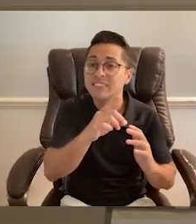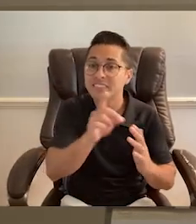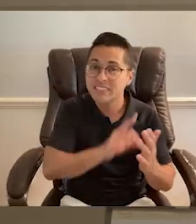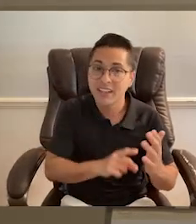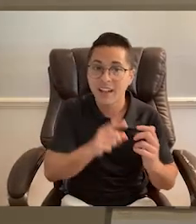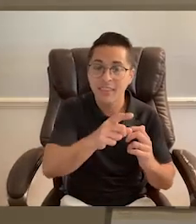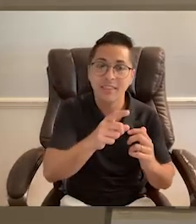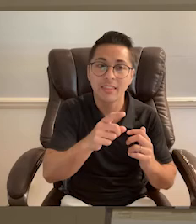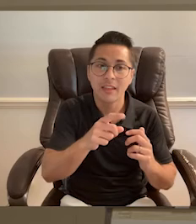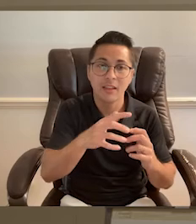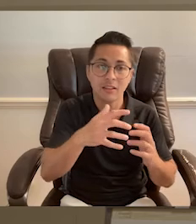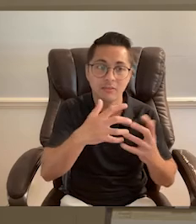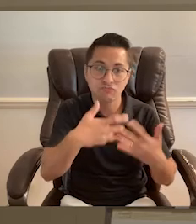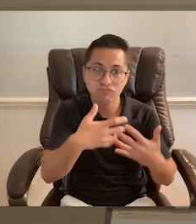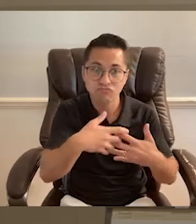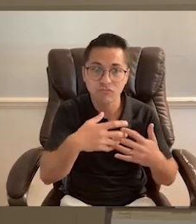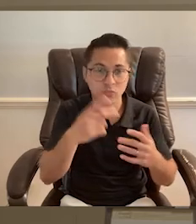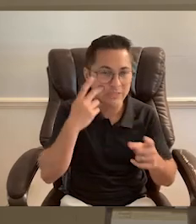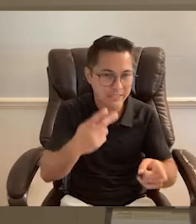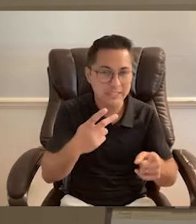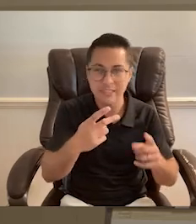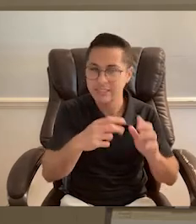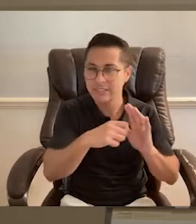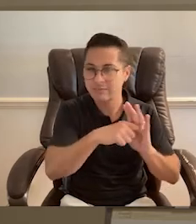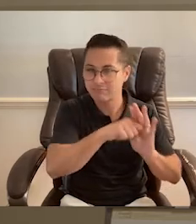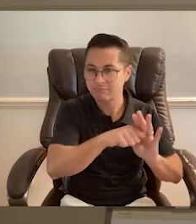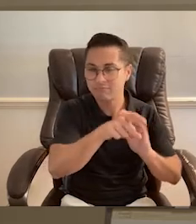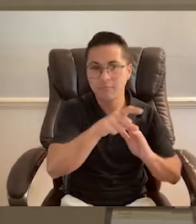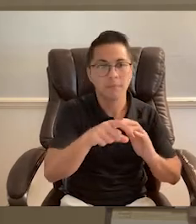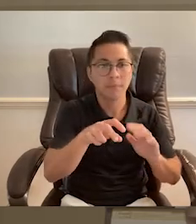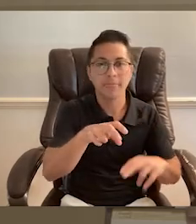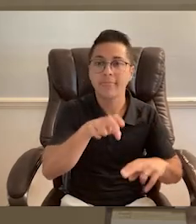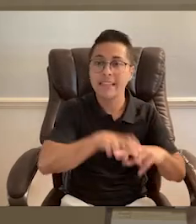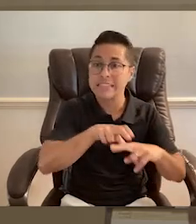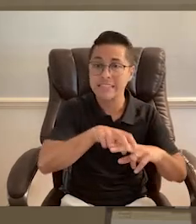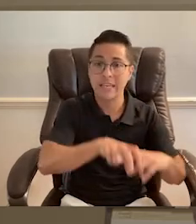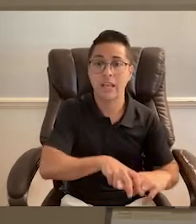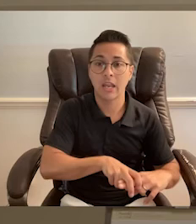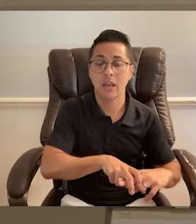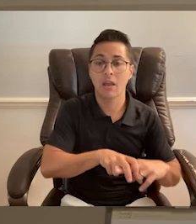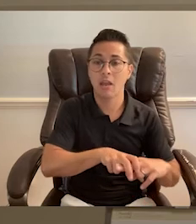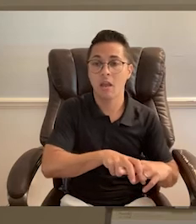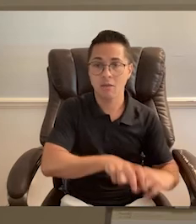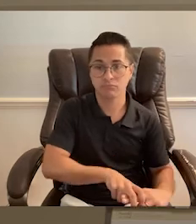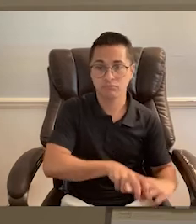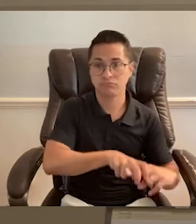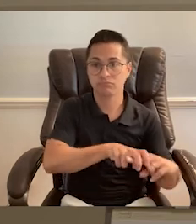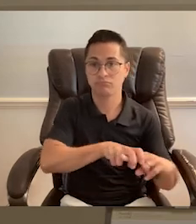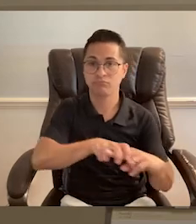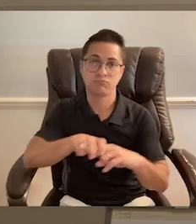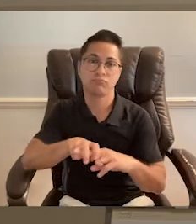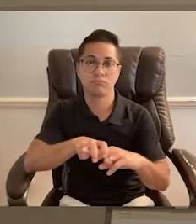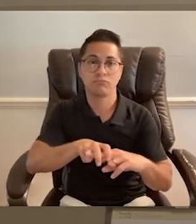that. And what we're starting to see now, some semesters, the students themselves say, oh,